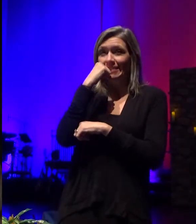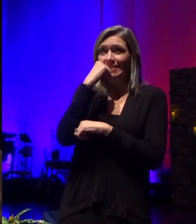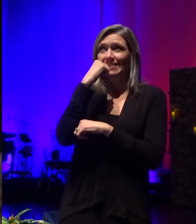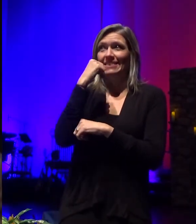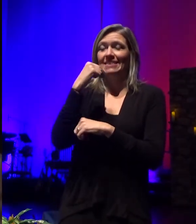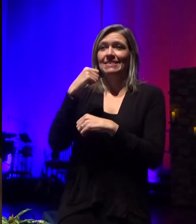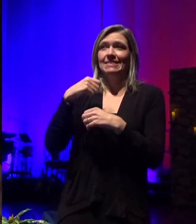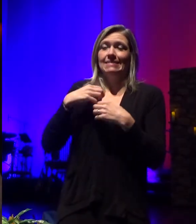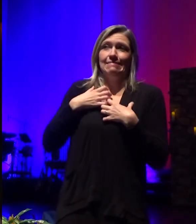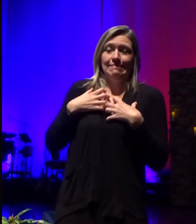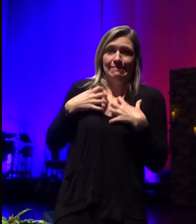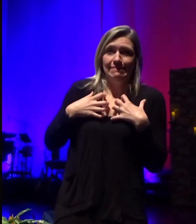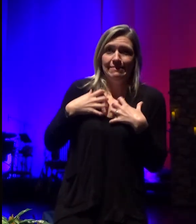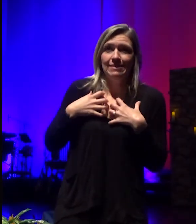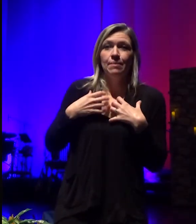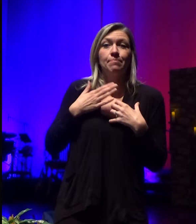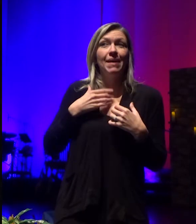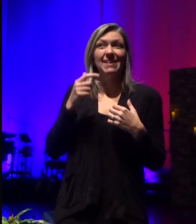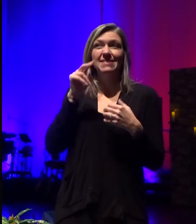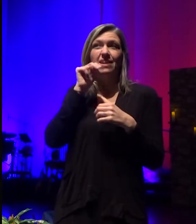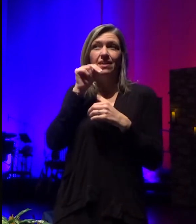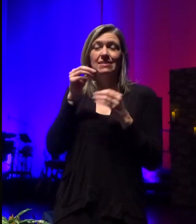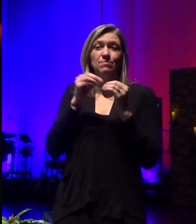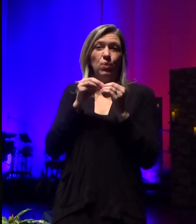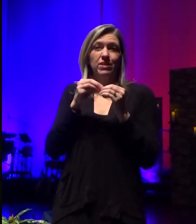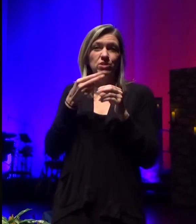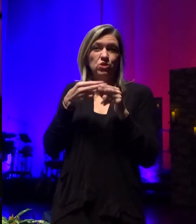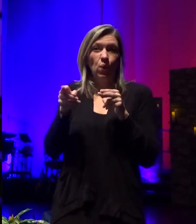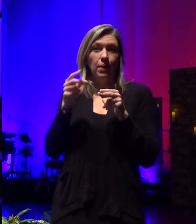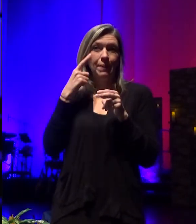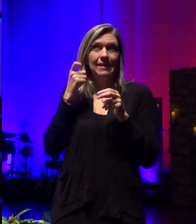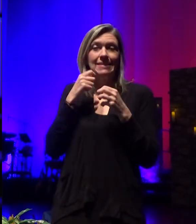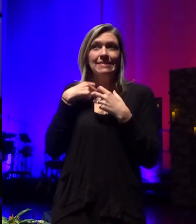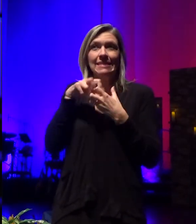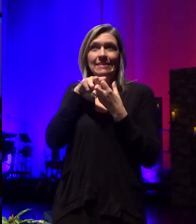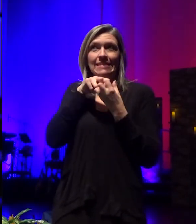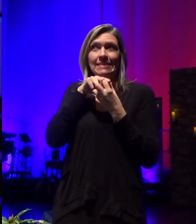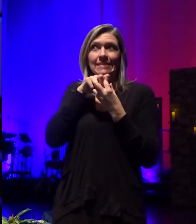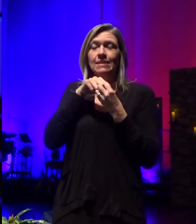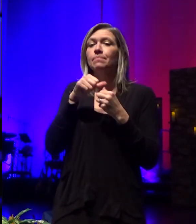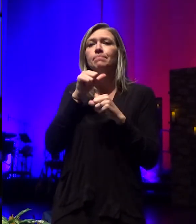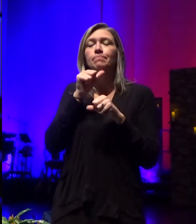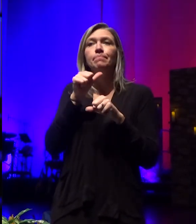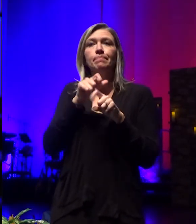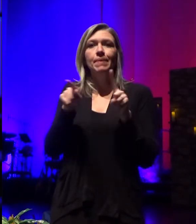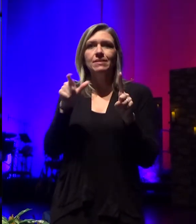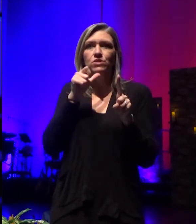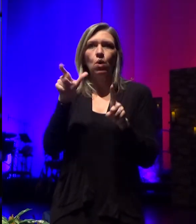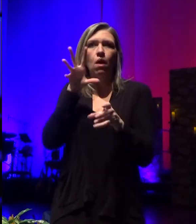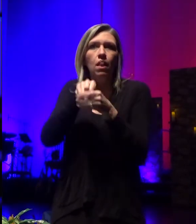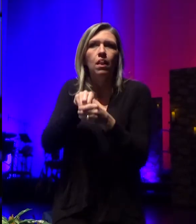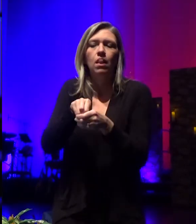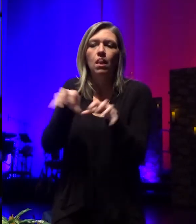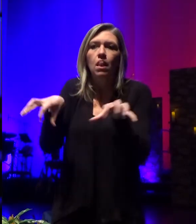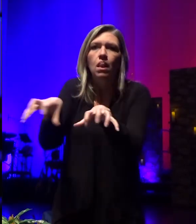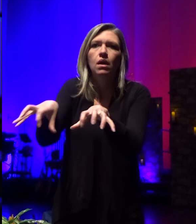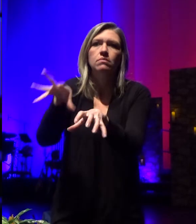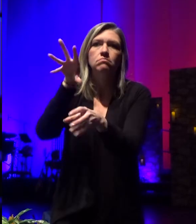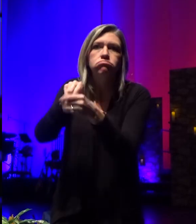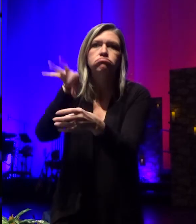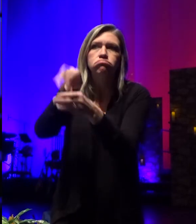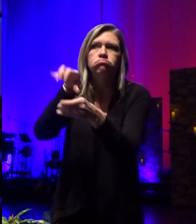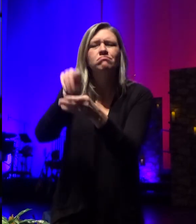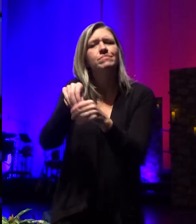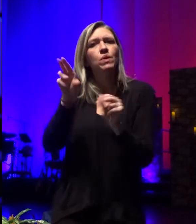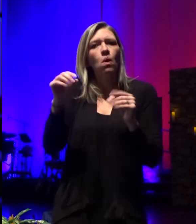tongue's about an inch shorter than it was, but we don't meddle. And we don't do that stuff